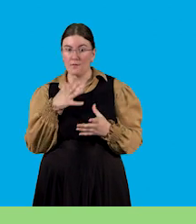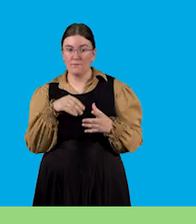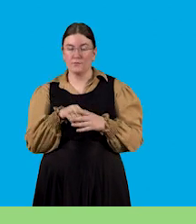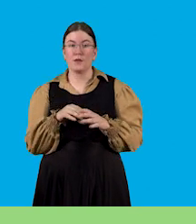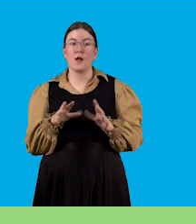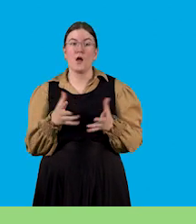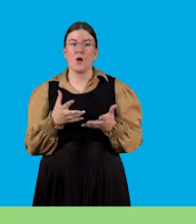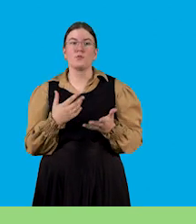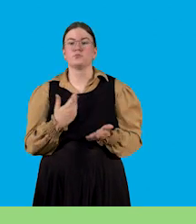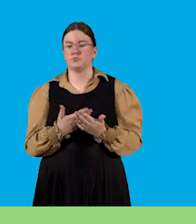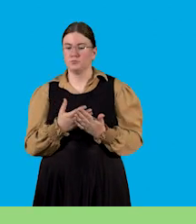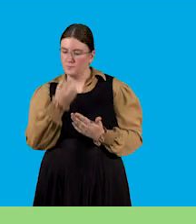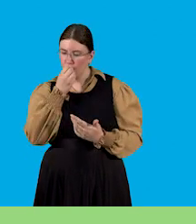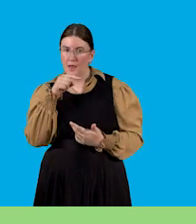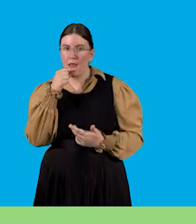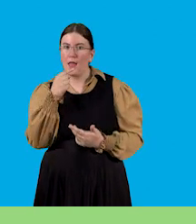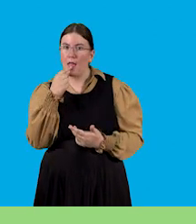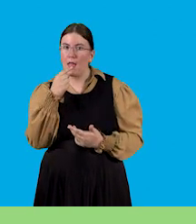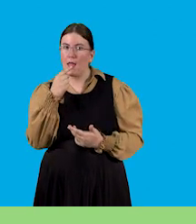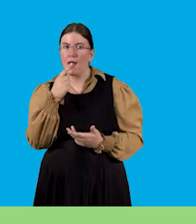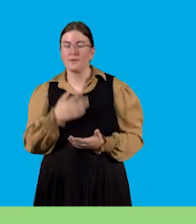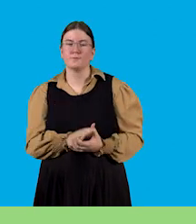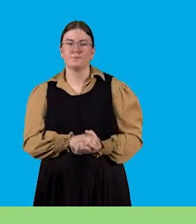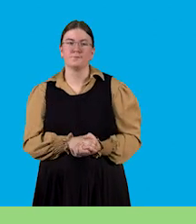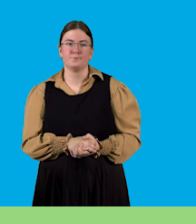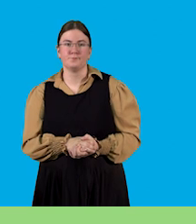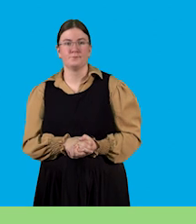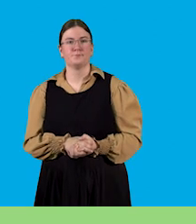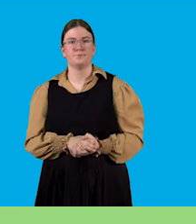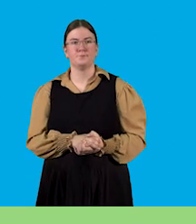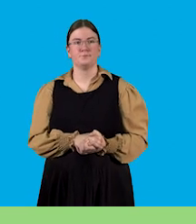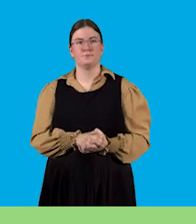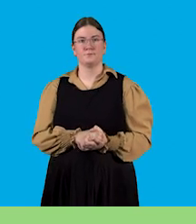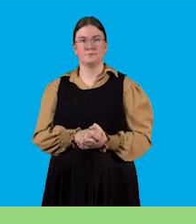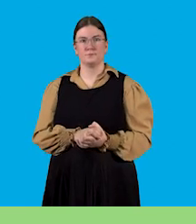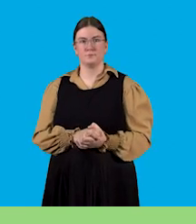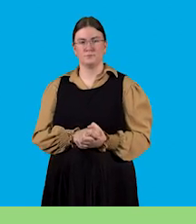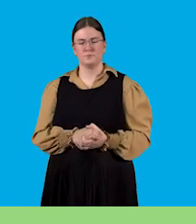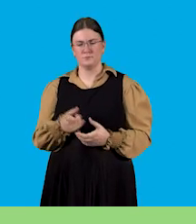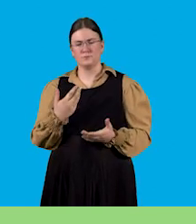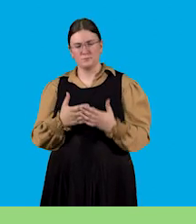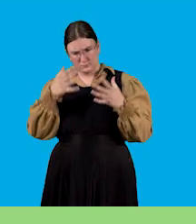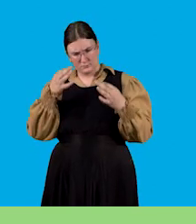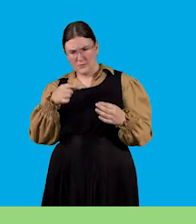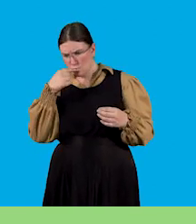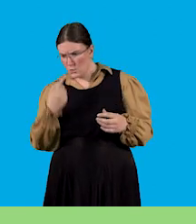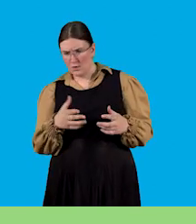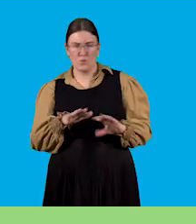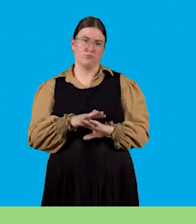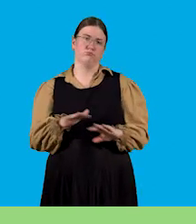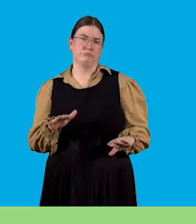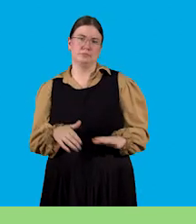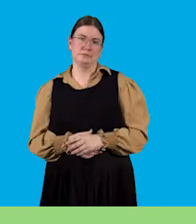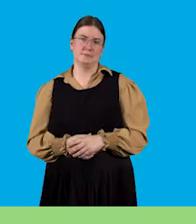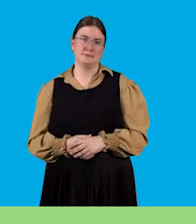involved in the process of tasting. You will have to taste the food and determine if it tastes nice or